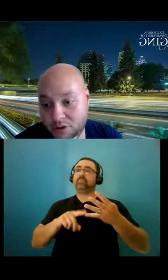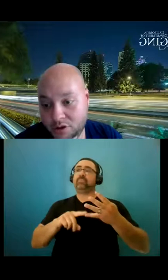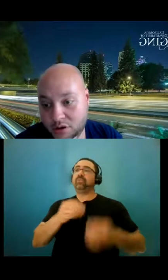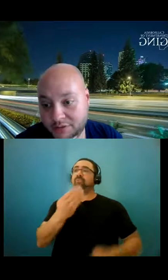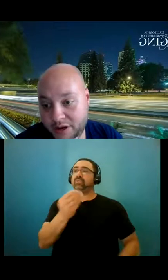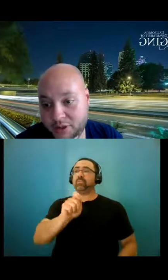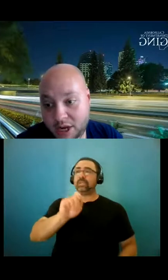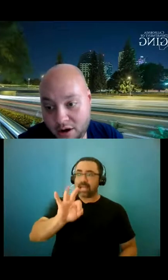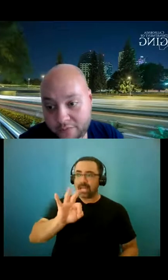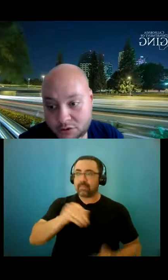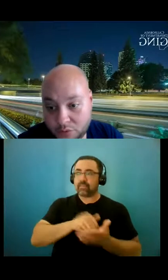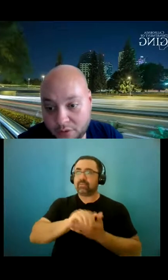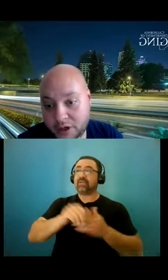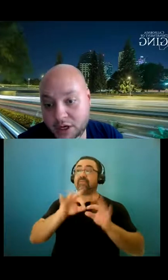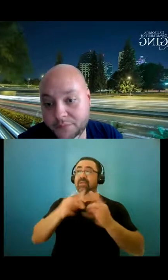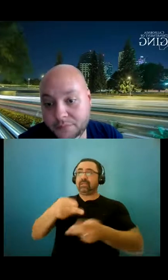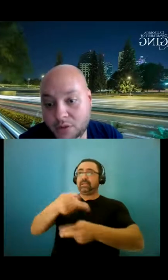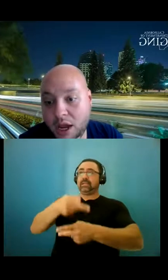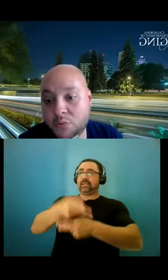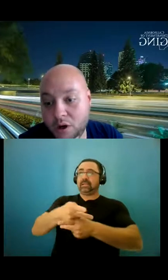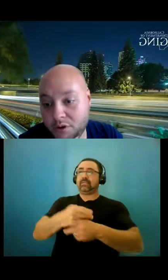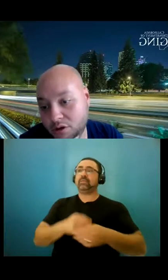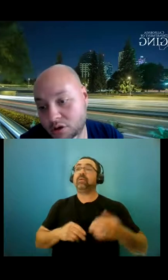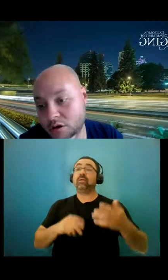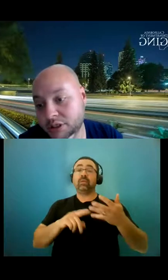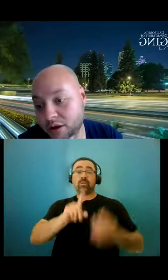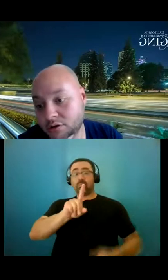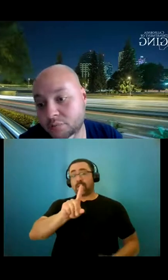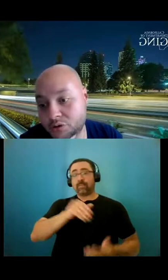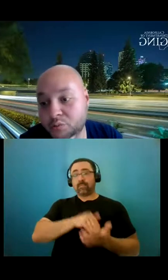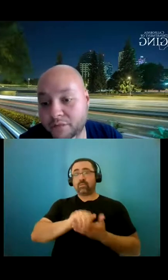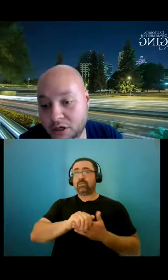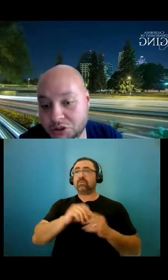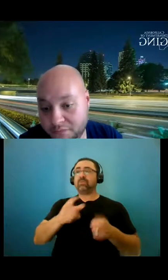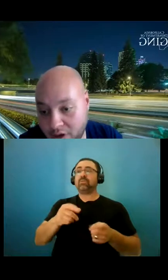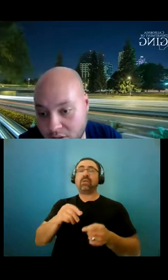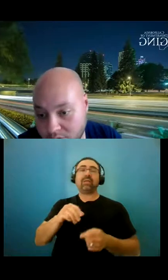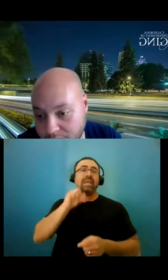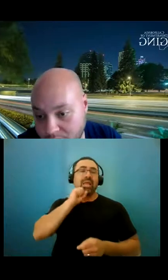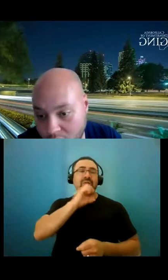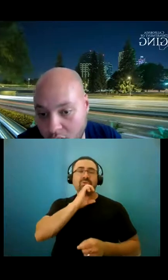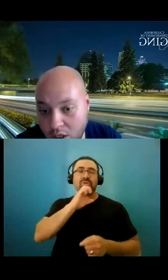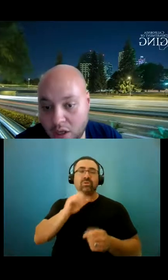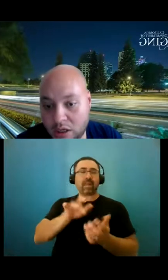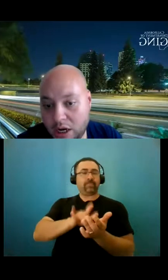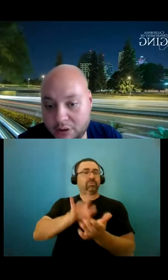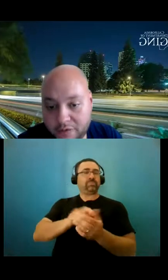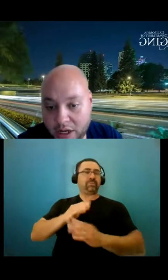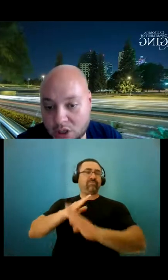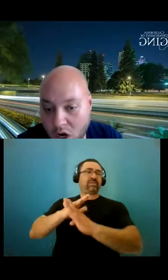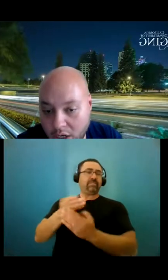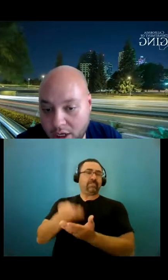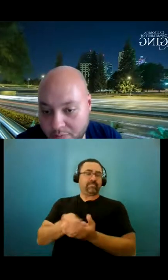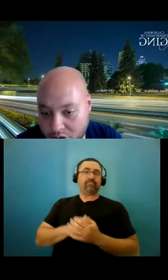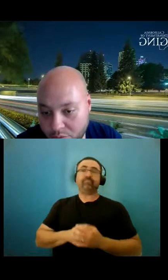$14.9 million in family caregiver support funding, and $1 million in elder abuse prevention funds. And then I believe,